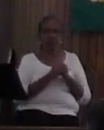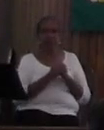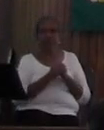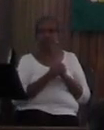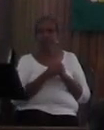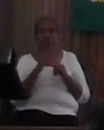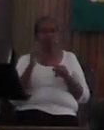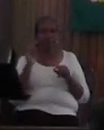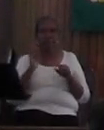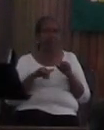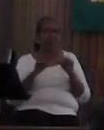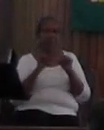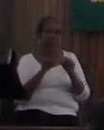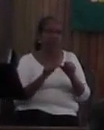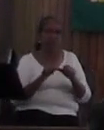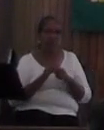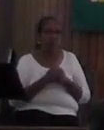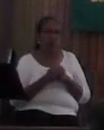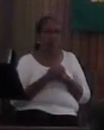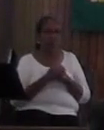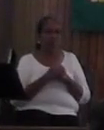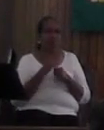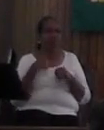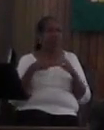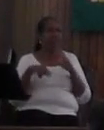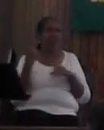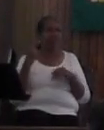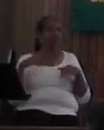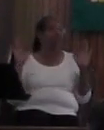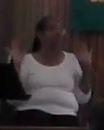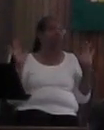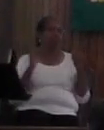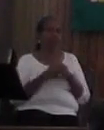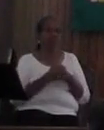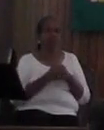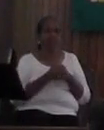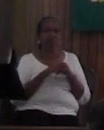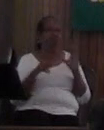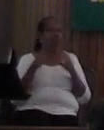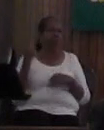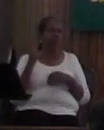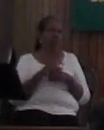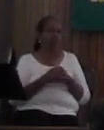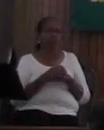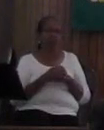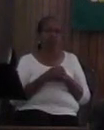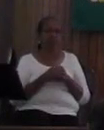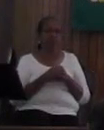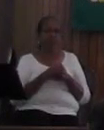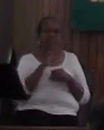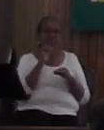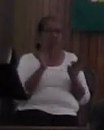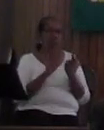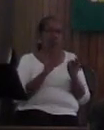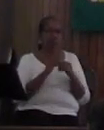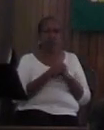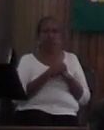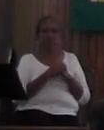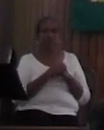I can't take it anymore. I give up. I quit. It's not worth it.